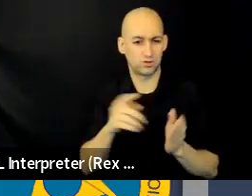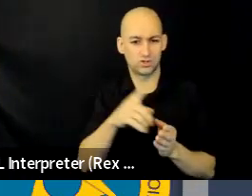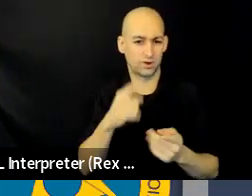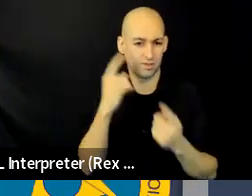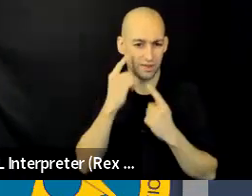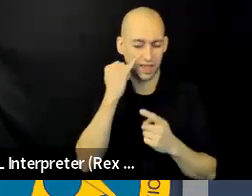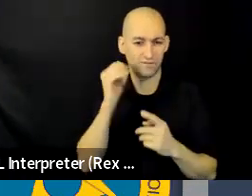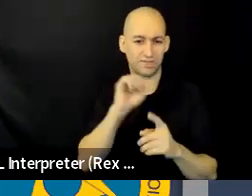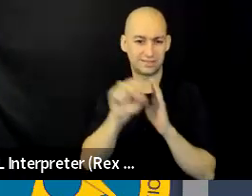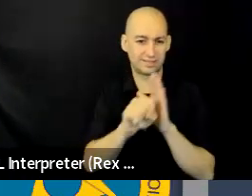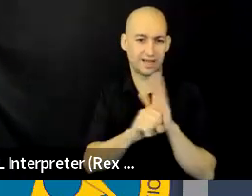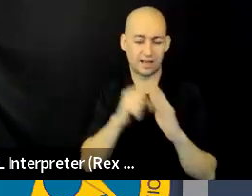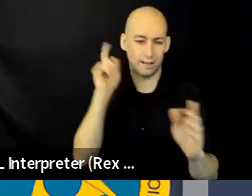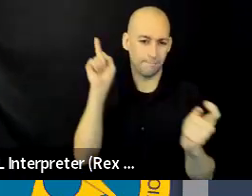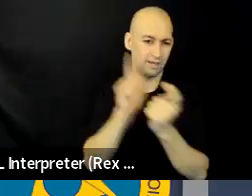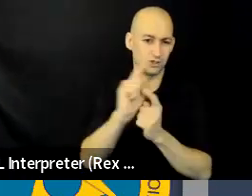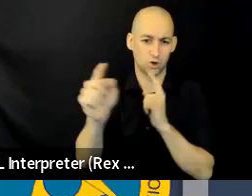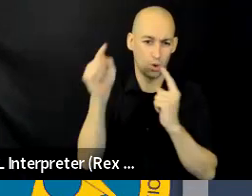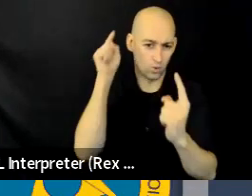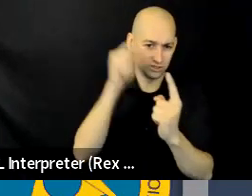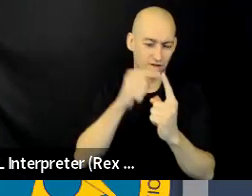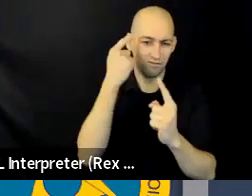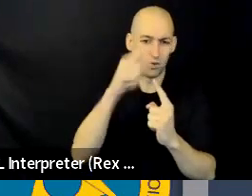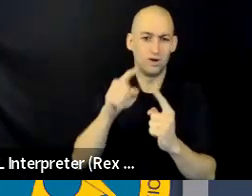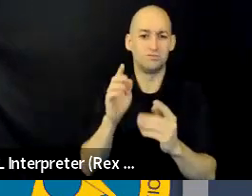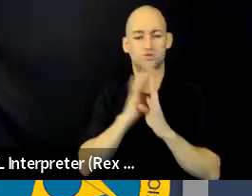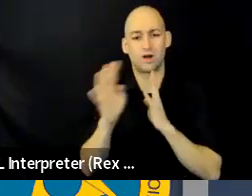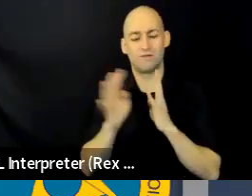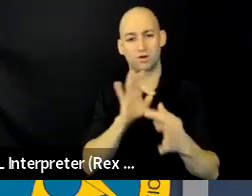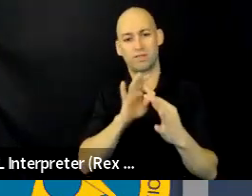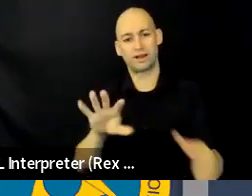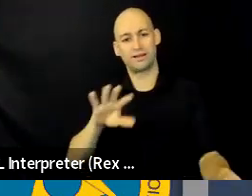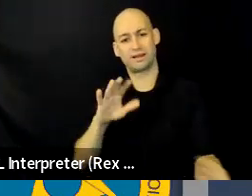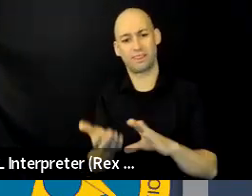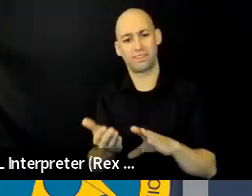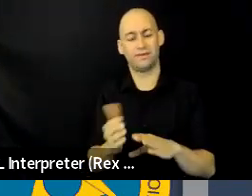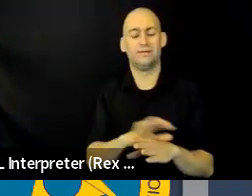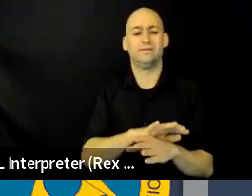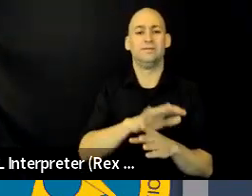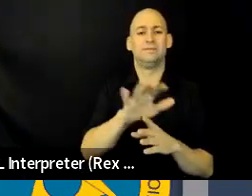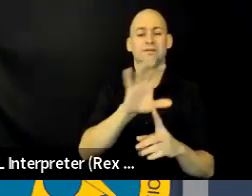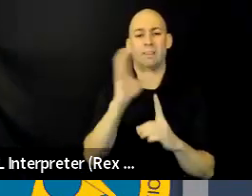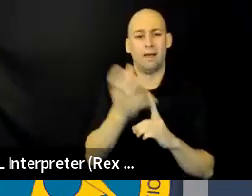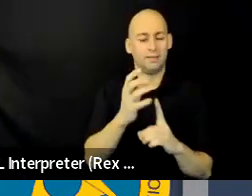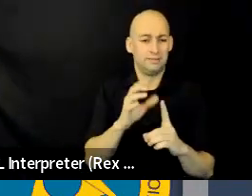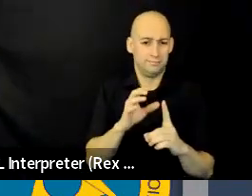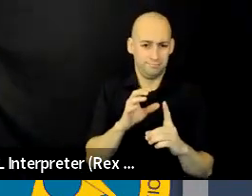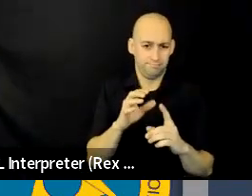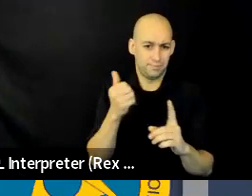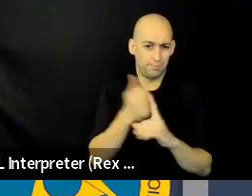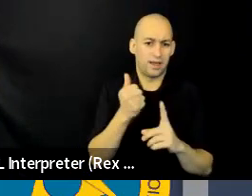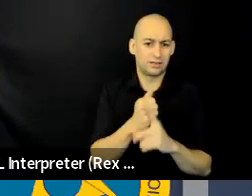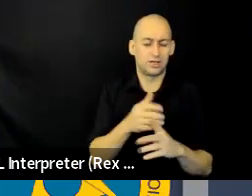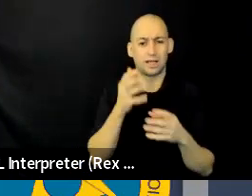ever to meet goals for mitigating traffic-related fatalities, alleviating traffic, and mitigating climate change, we continue to embrace